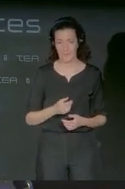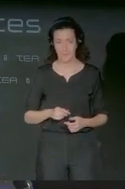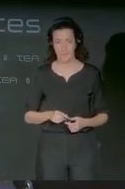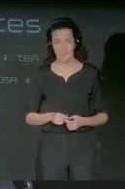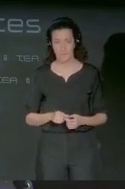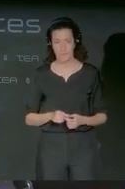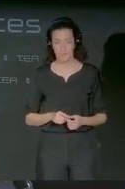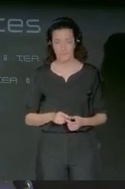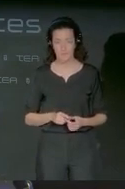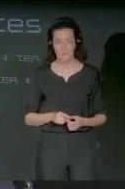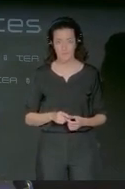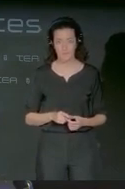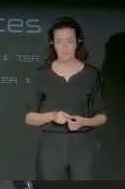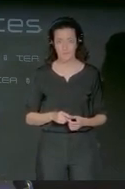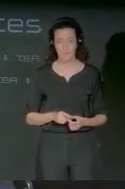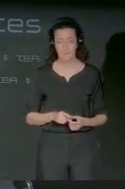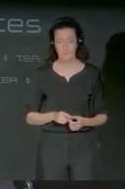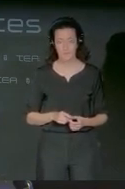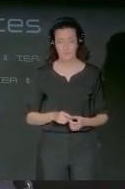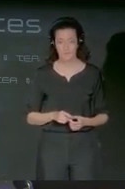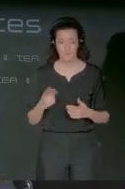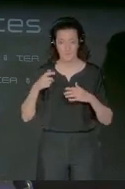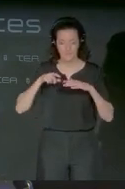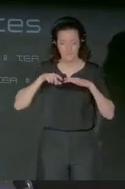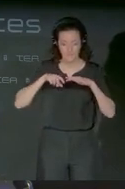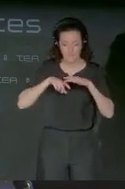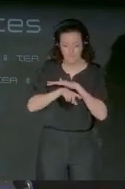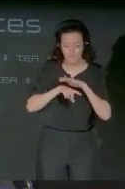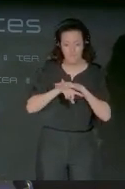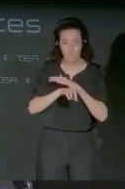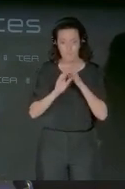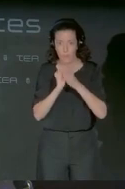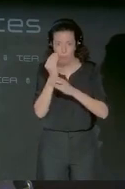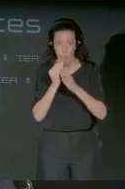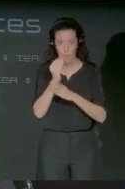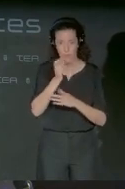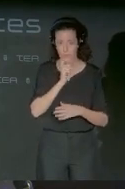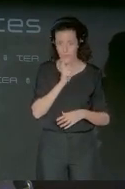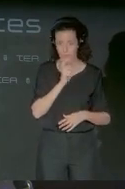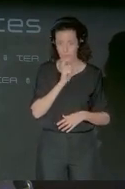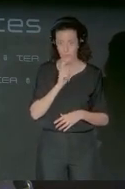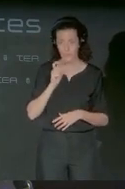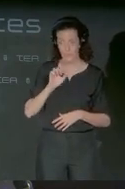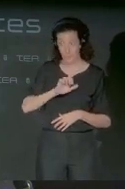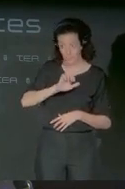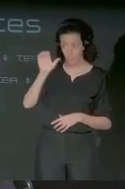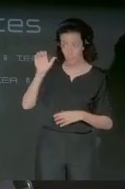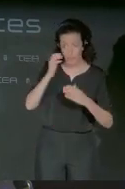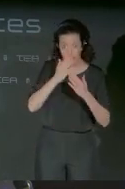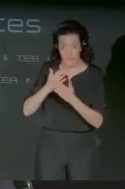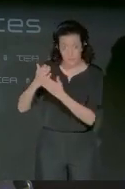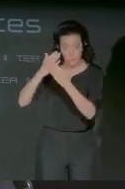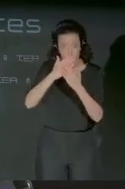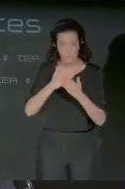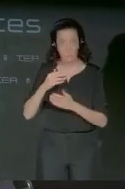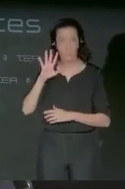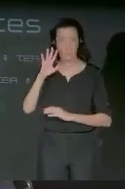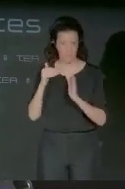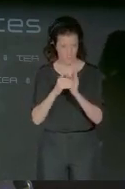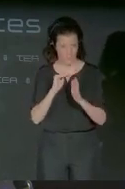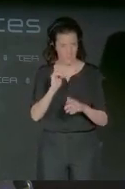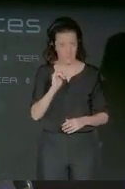are 5,500 game developer studios in Europe. And as I said in previous presentations, 70% of them are small or micro